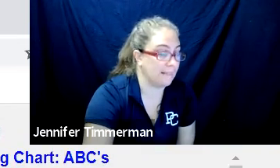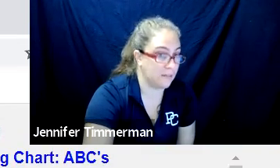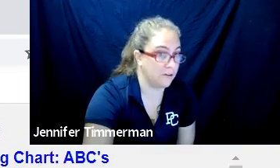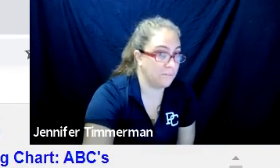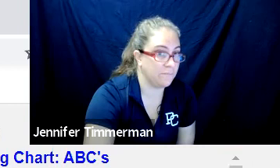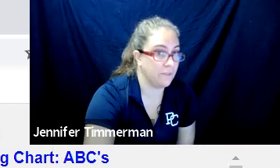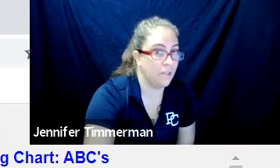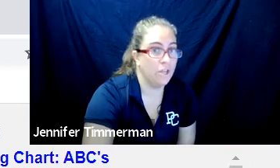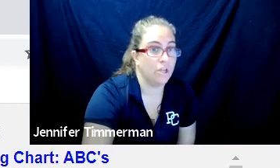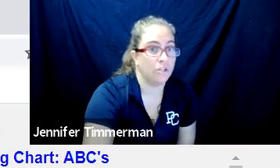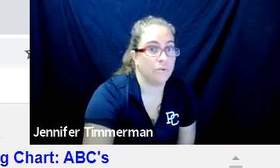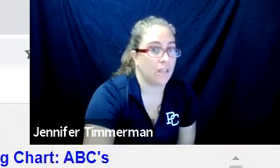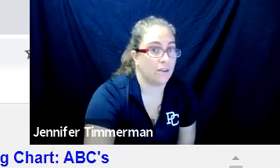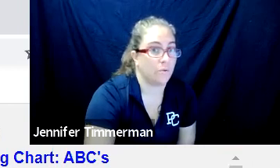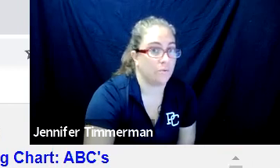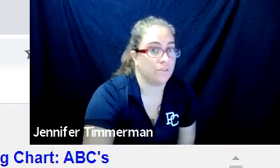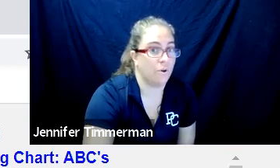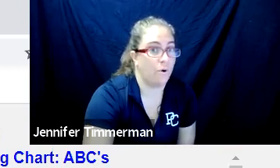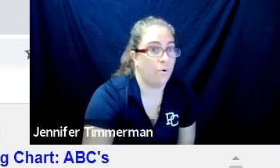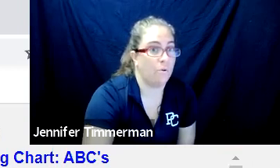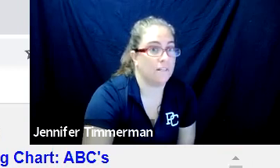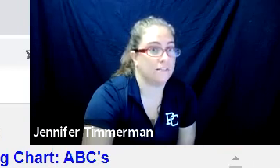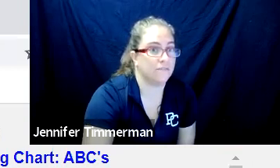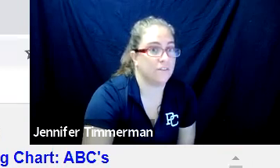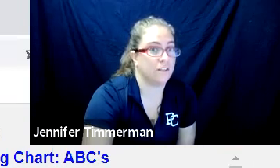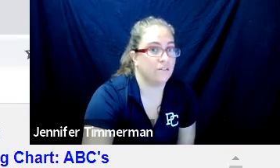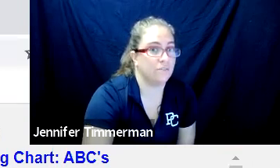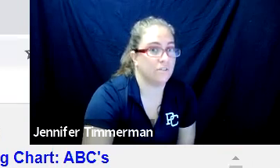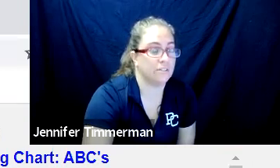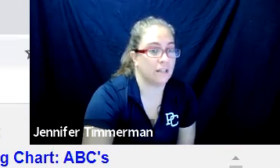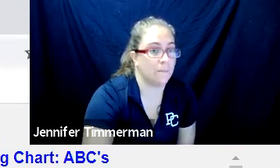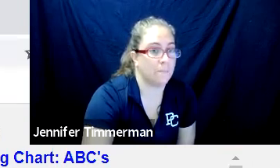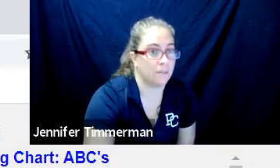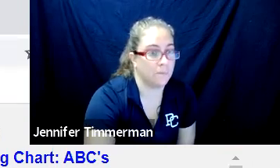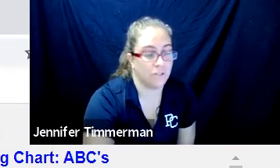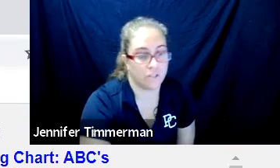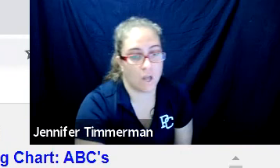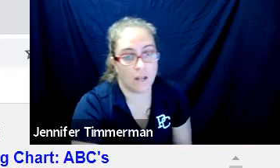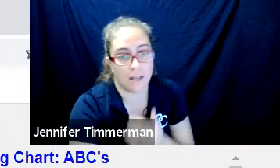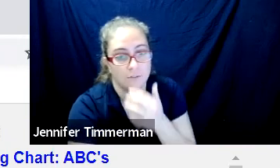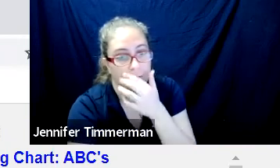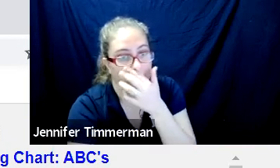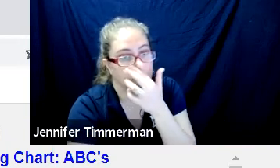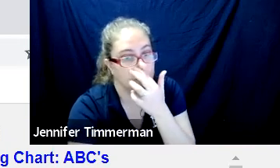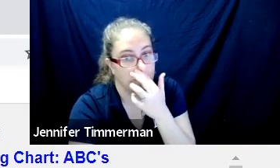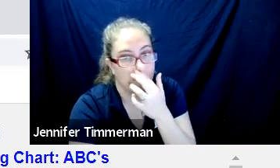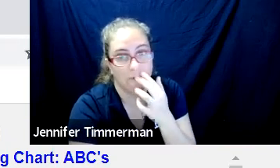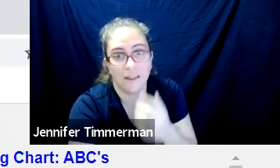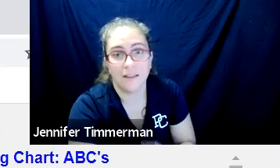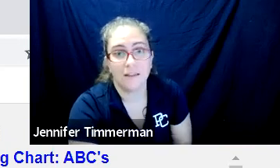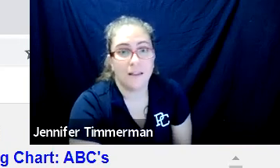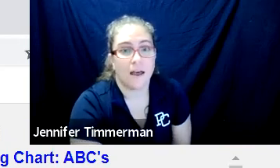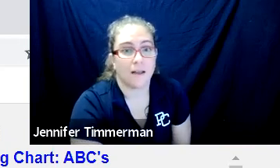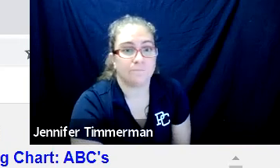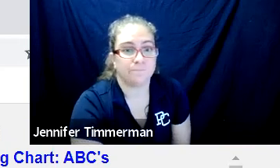word by letter. You can go through this whole list of videos, which is like 1 million pages long. I do not recommend doing it that